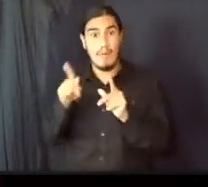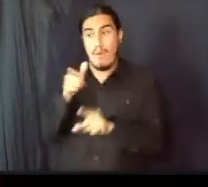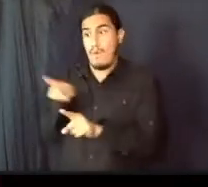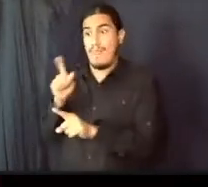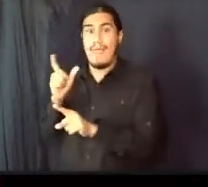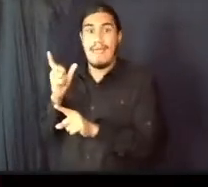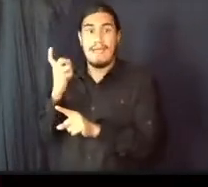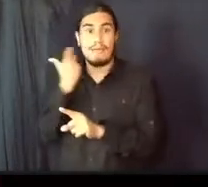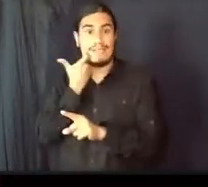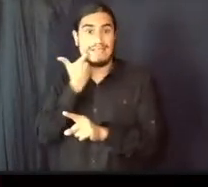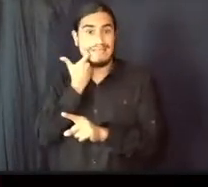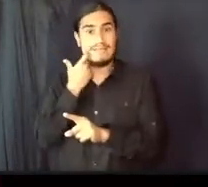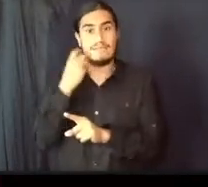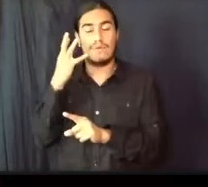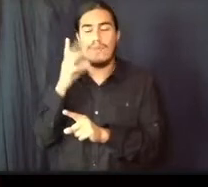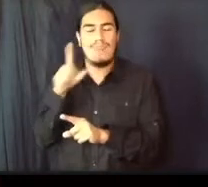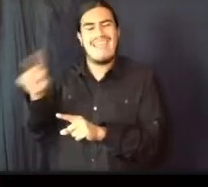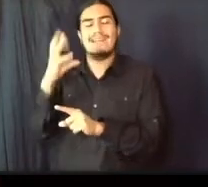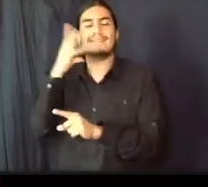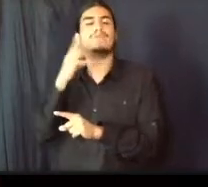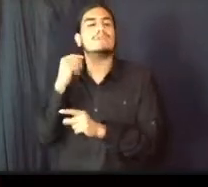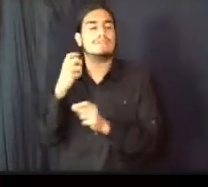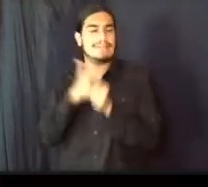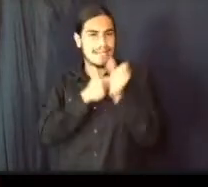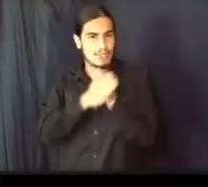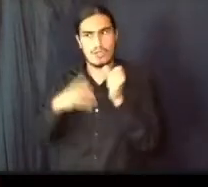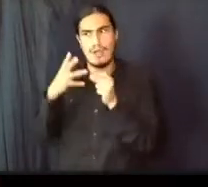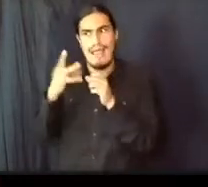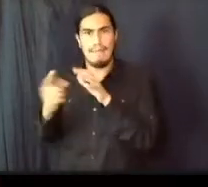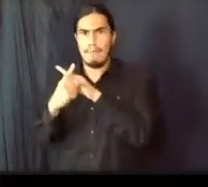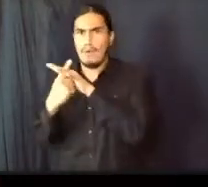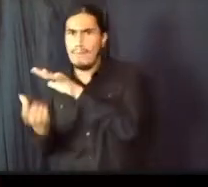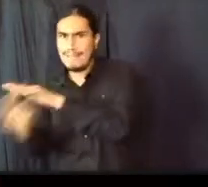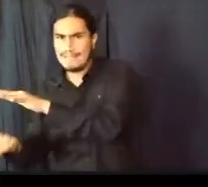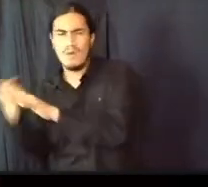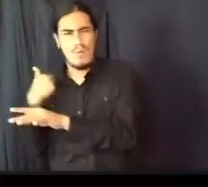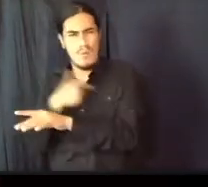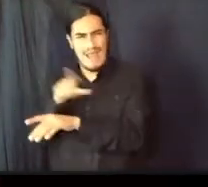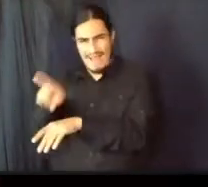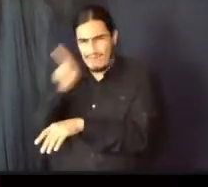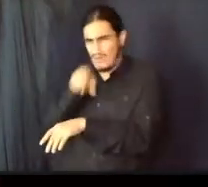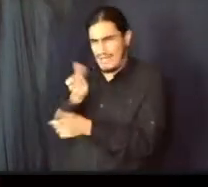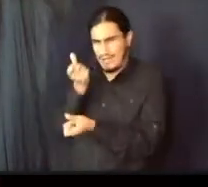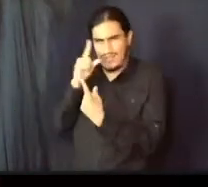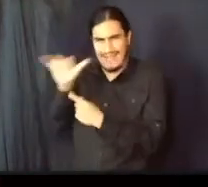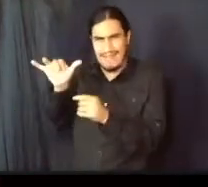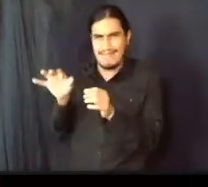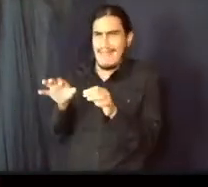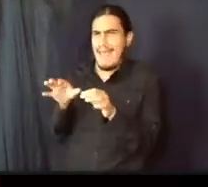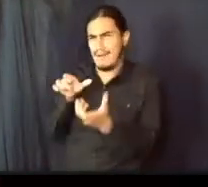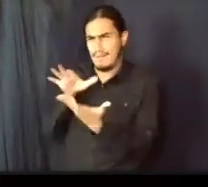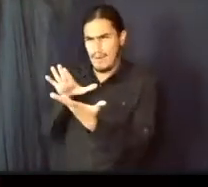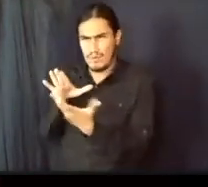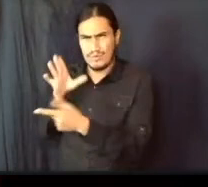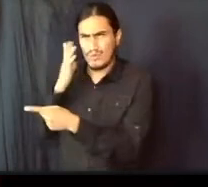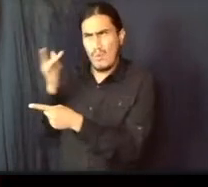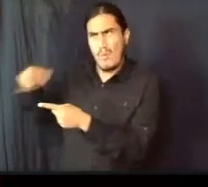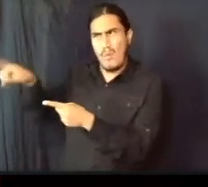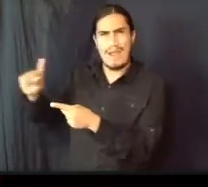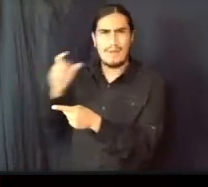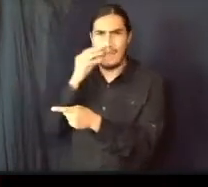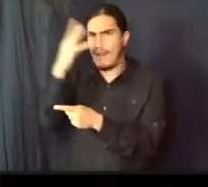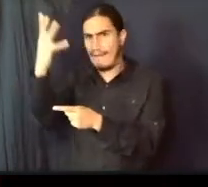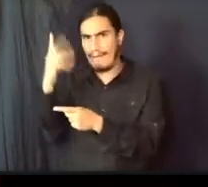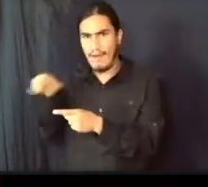is also a modality of policing. This modality shows that racialized subjects, multi-marginalized subjects in